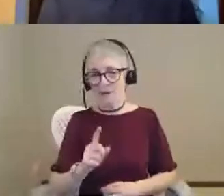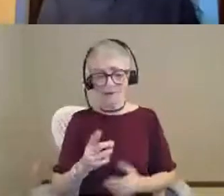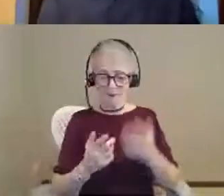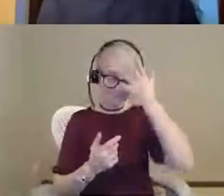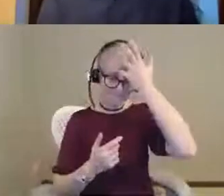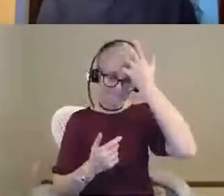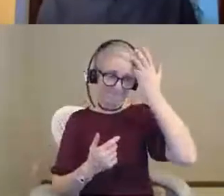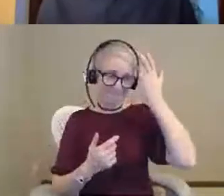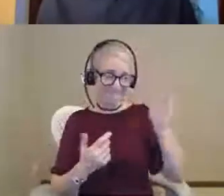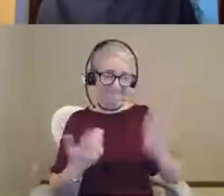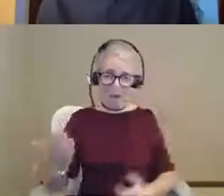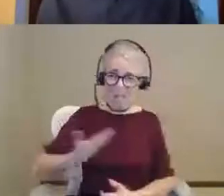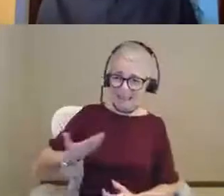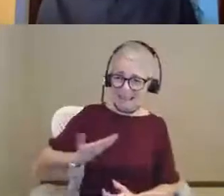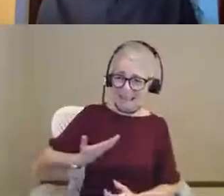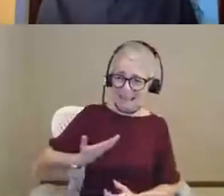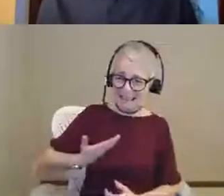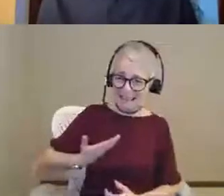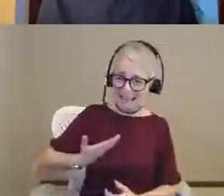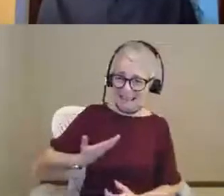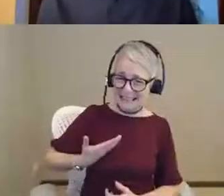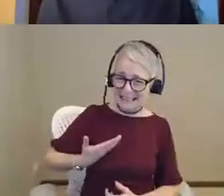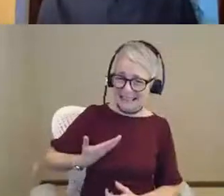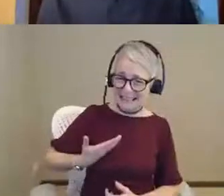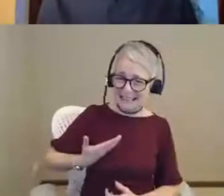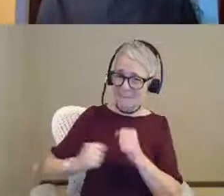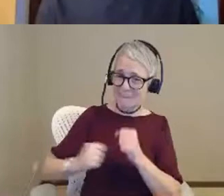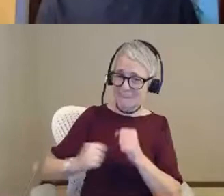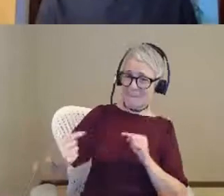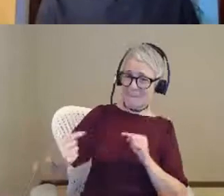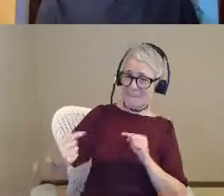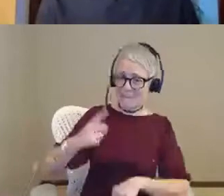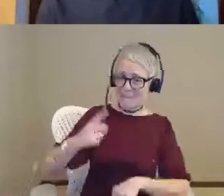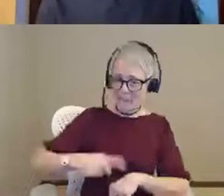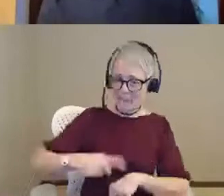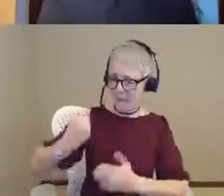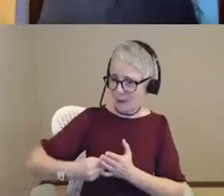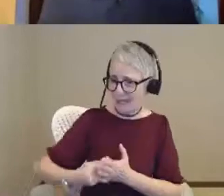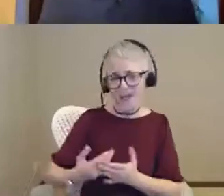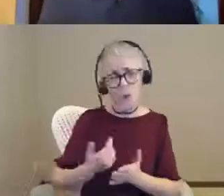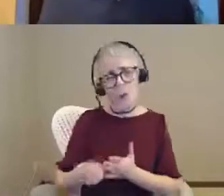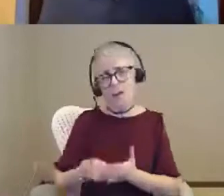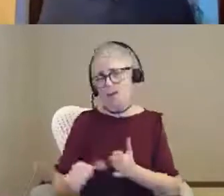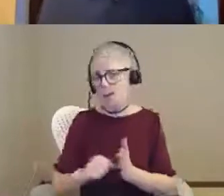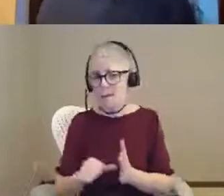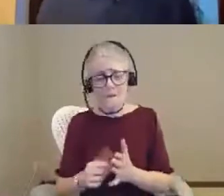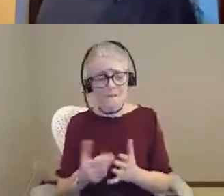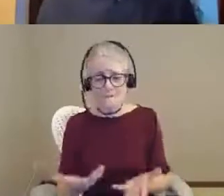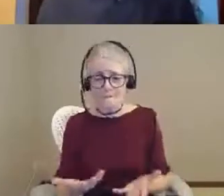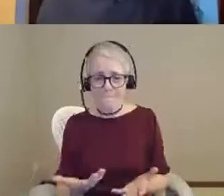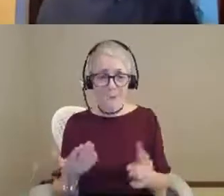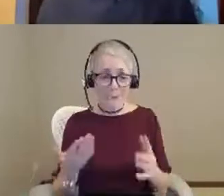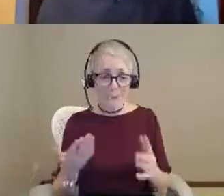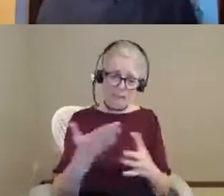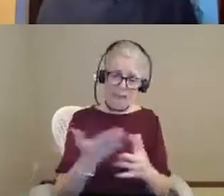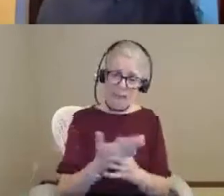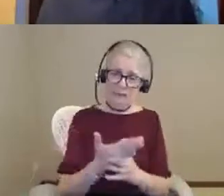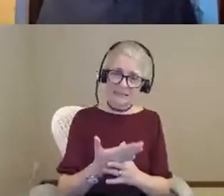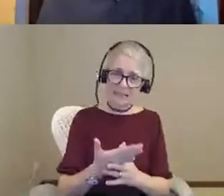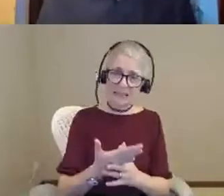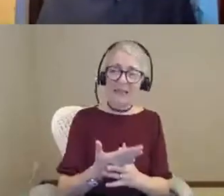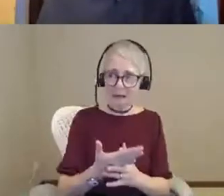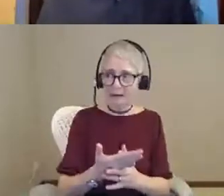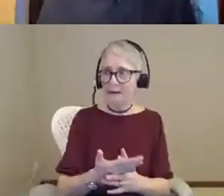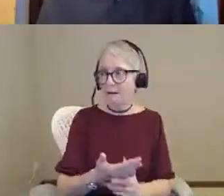competing business interests. Time and money are always an issue. So carving, you know, and making accessibility enhancements can be